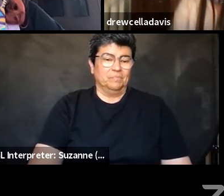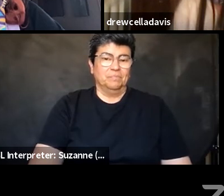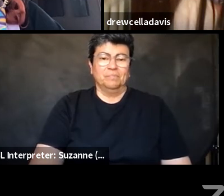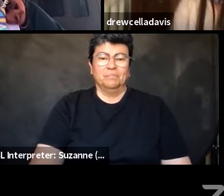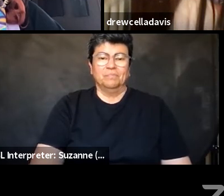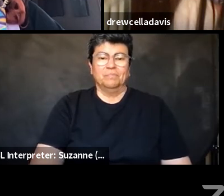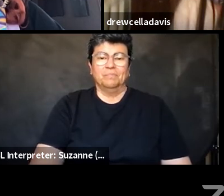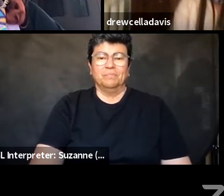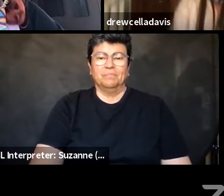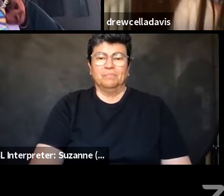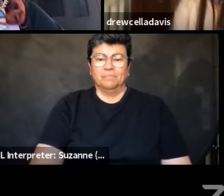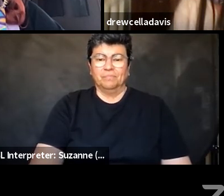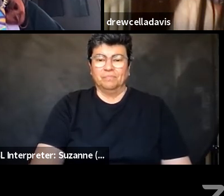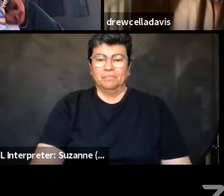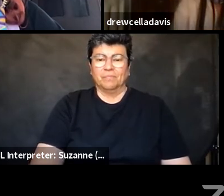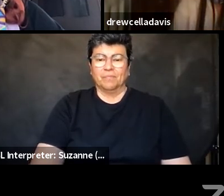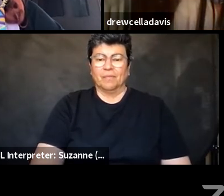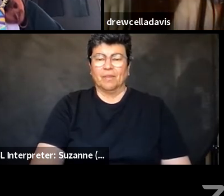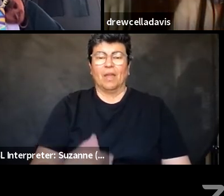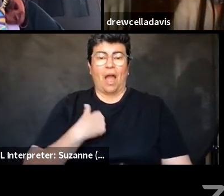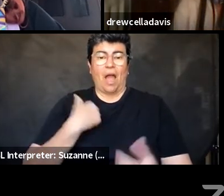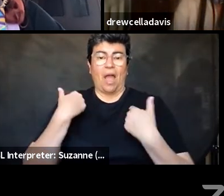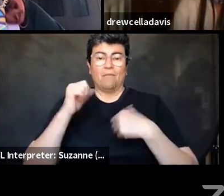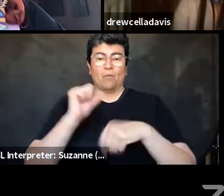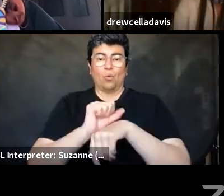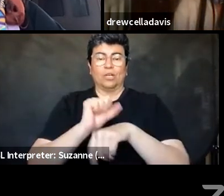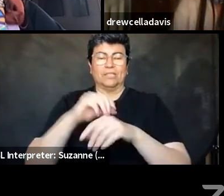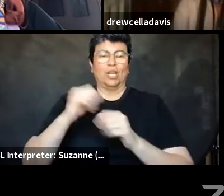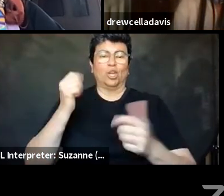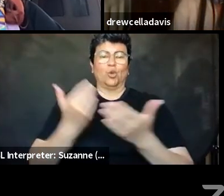I've got works on New Play Exchange if you're interested in looking.